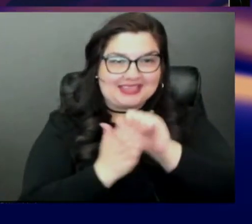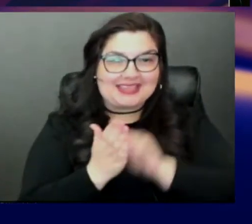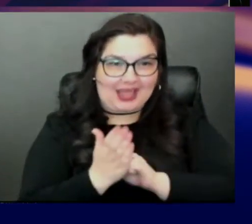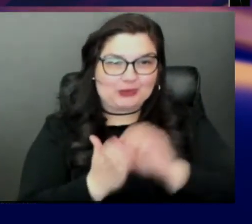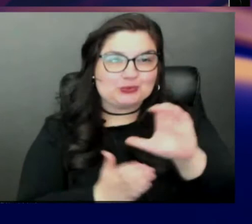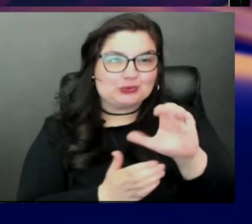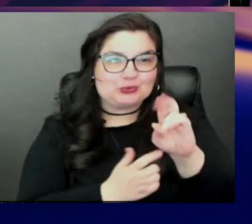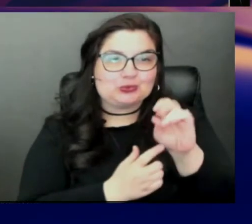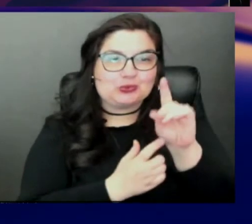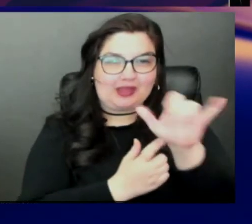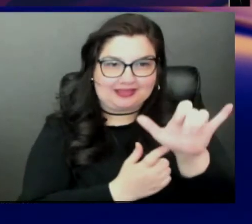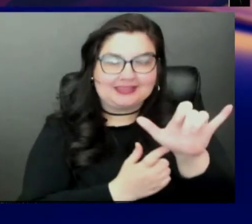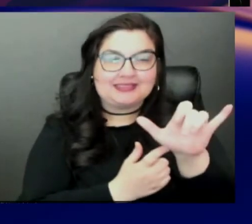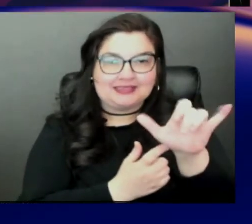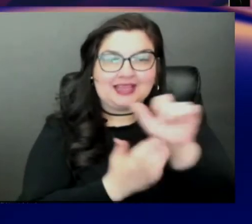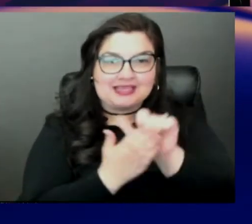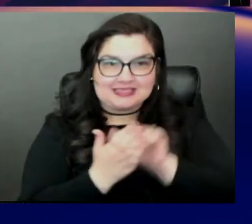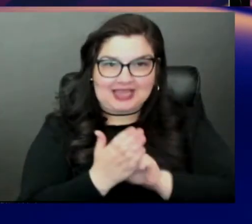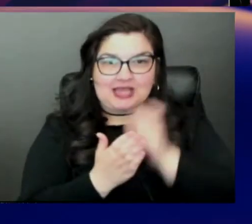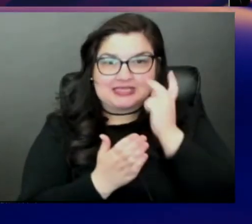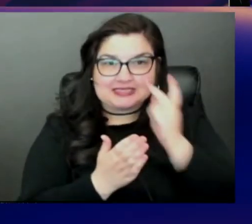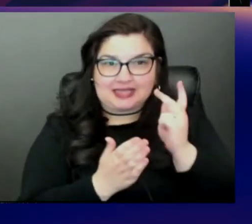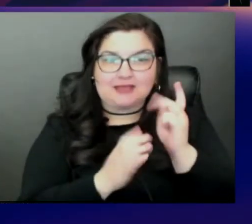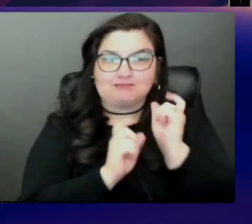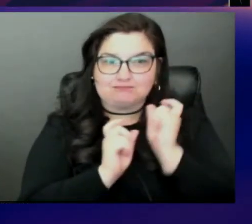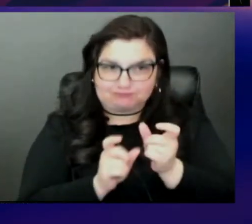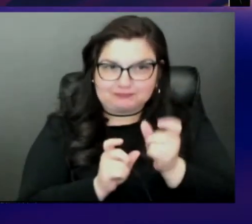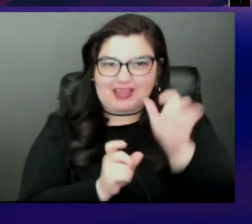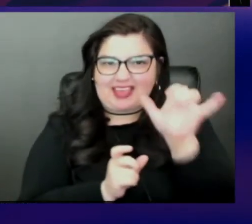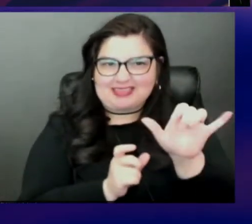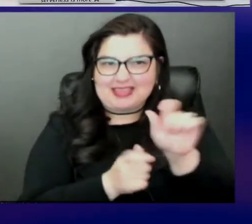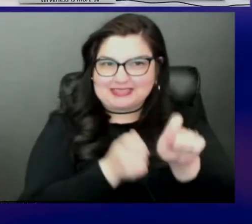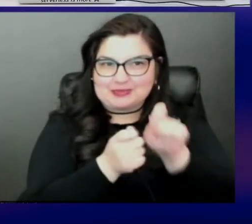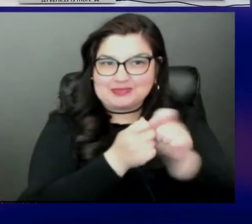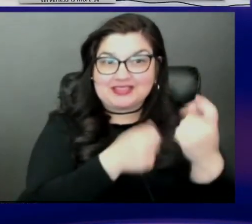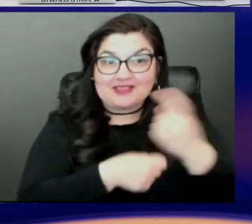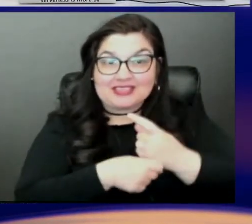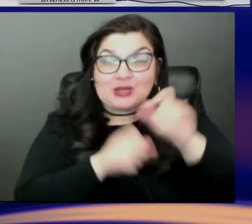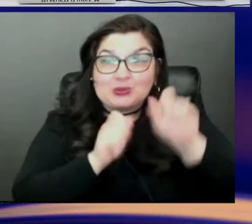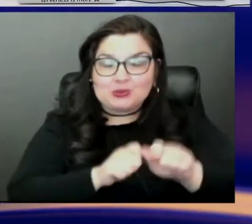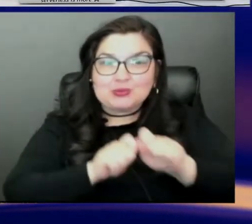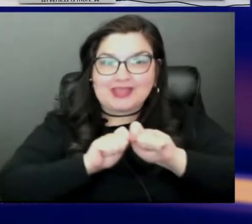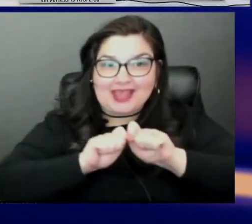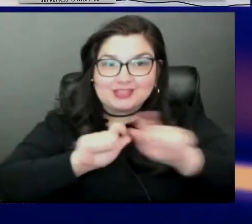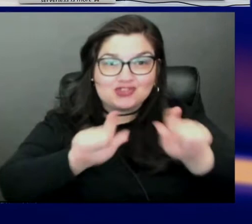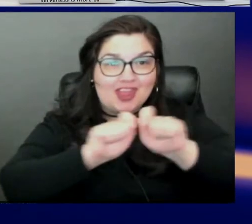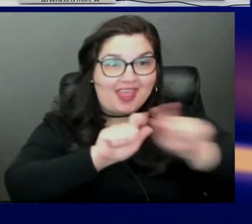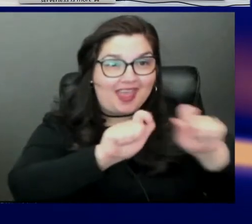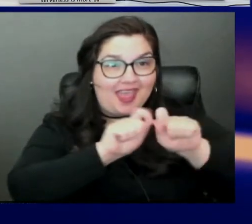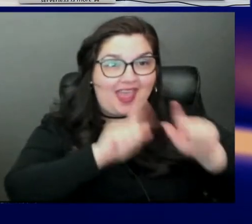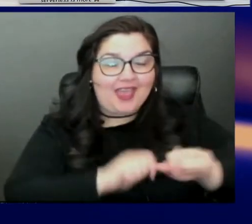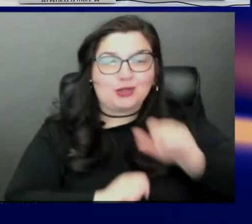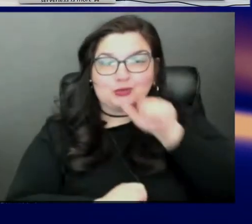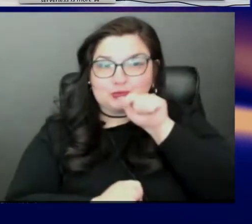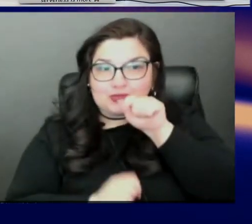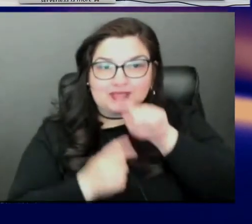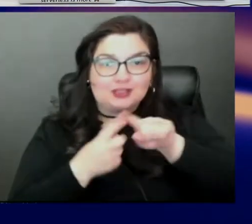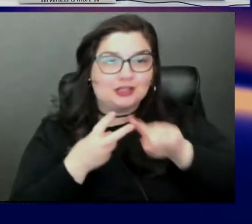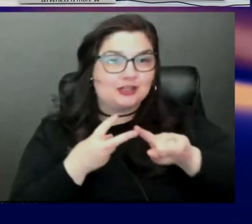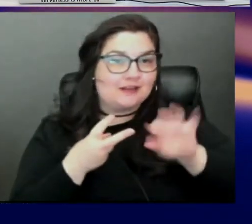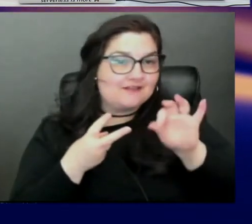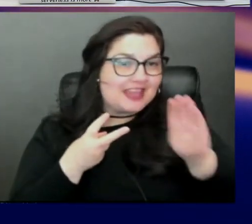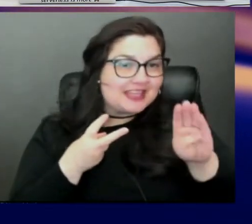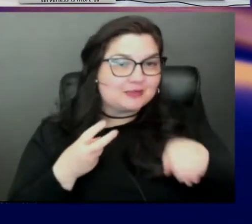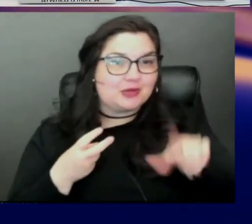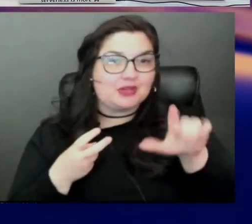that it was issued to me on this particular date. You can even share these out through LinkedIn, Twitter, Facebook, your